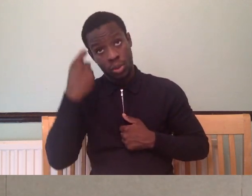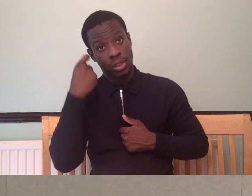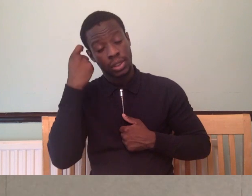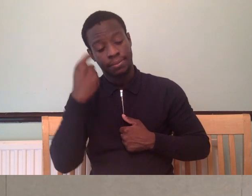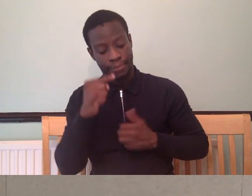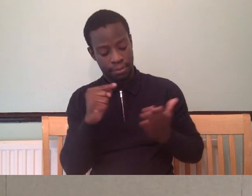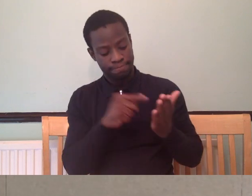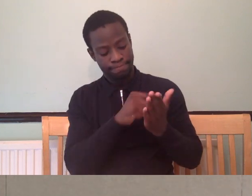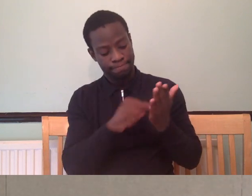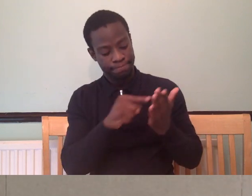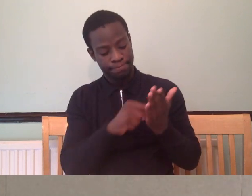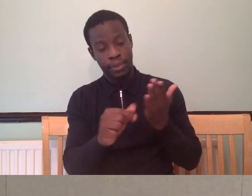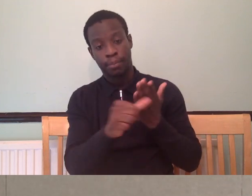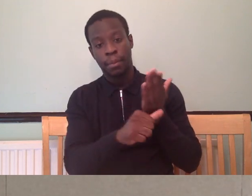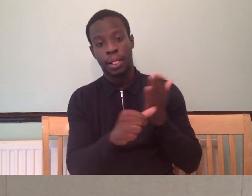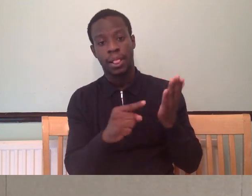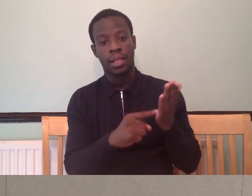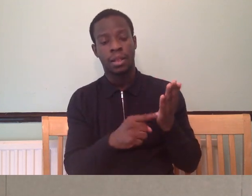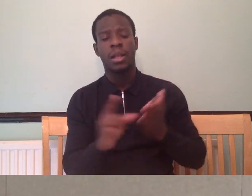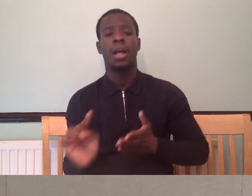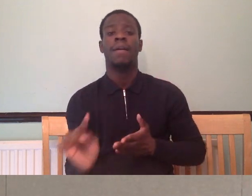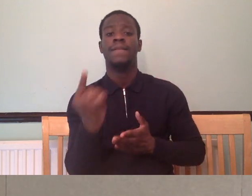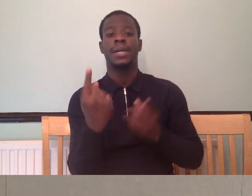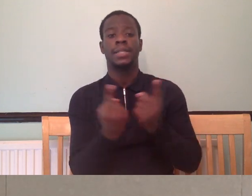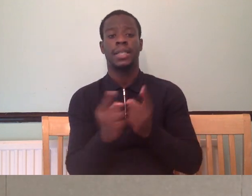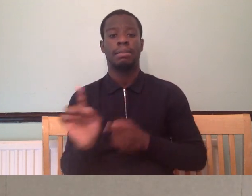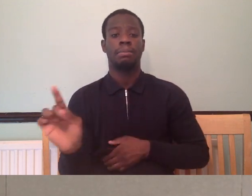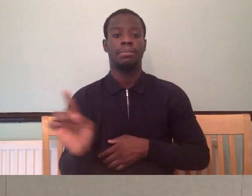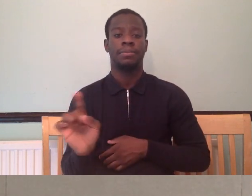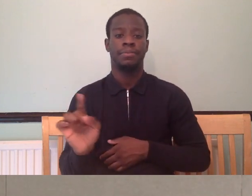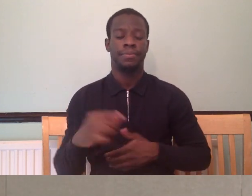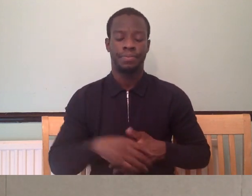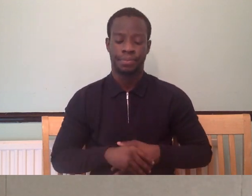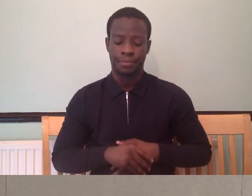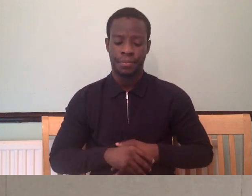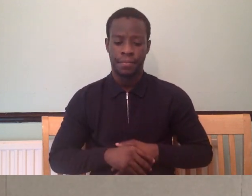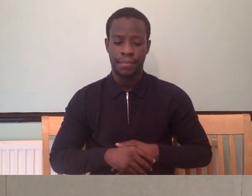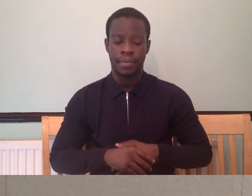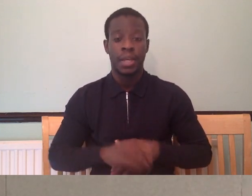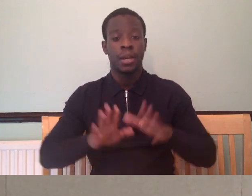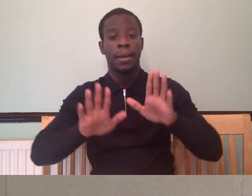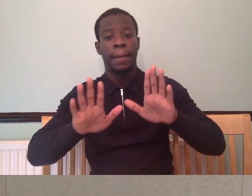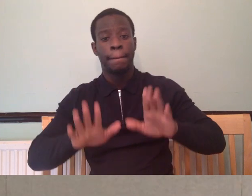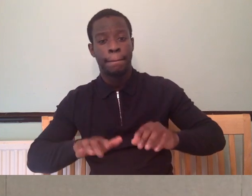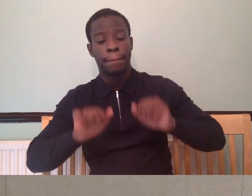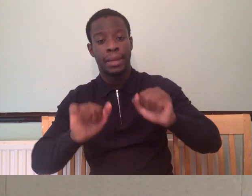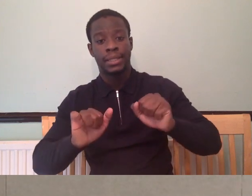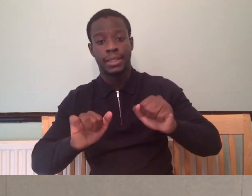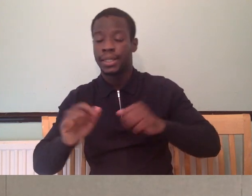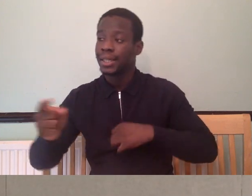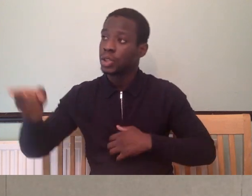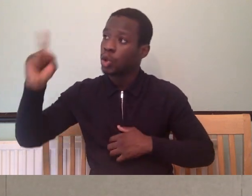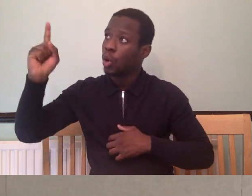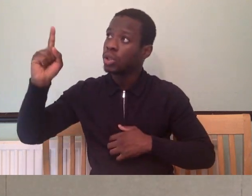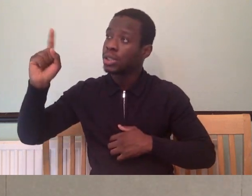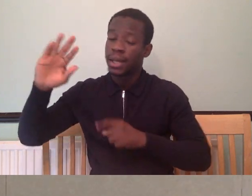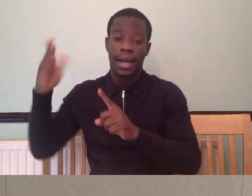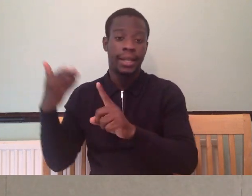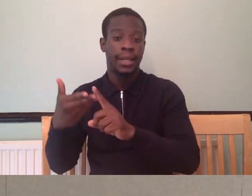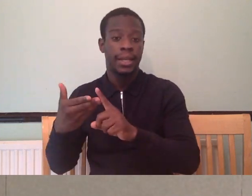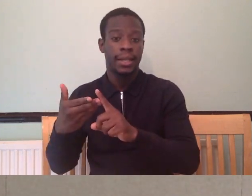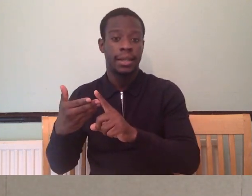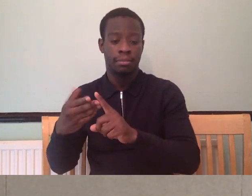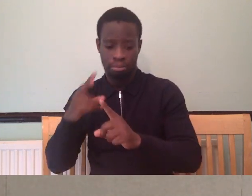morning. And the first thing I want to remind you of is the fact that blessing is God's idea. We see it